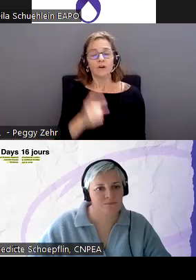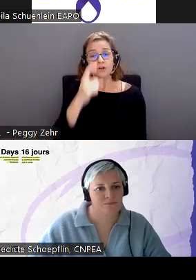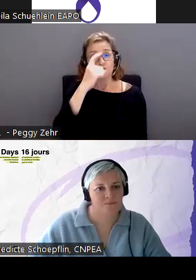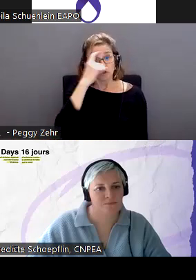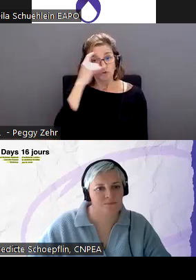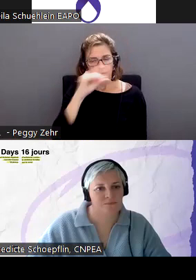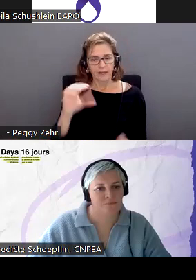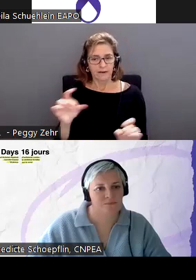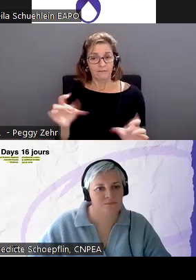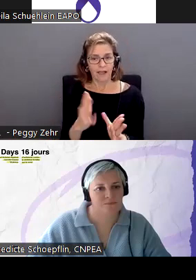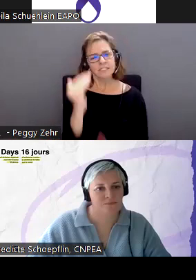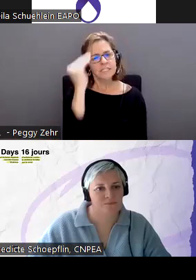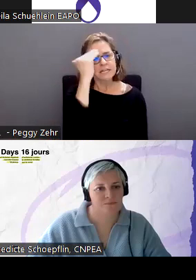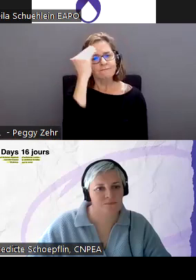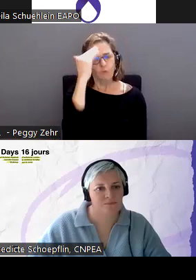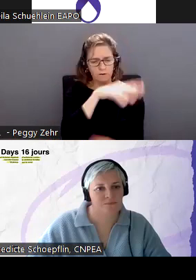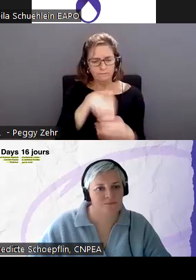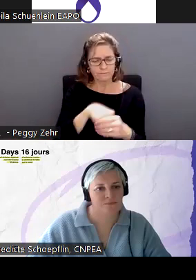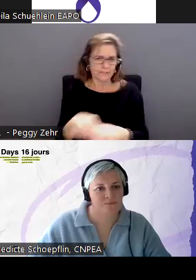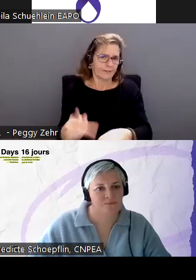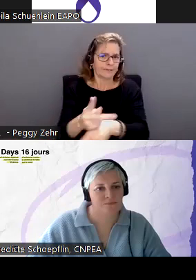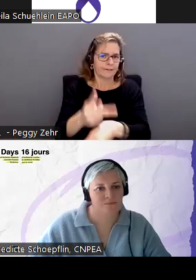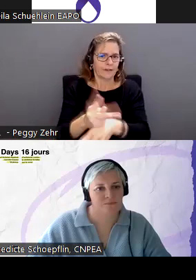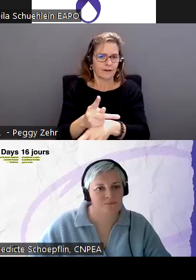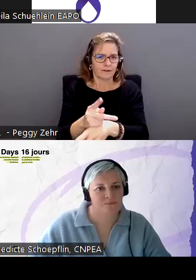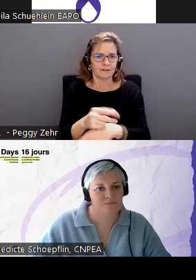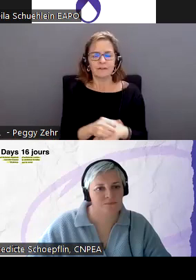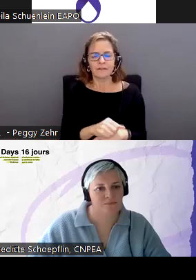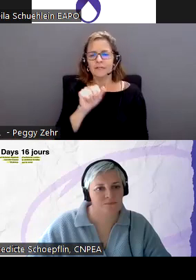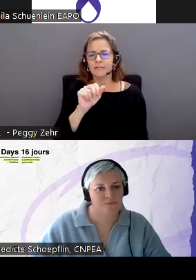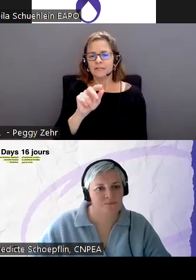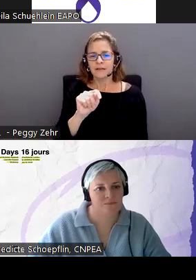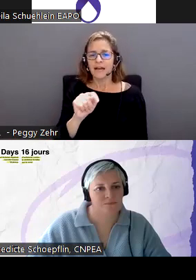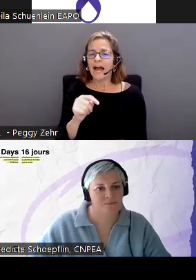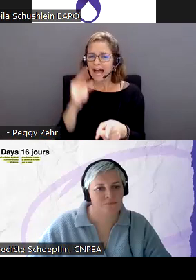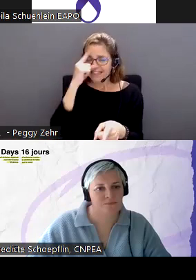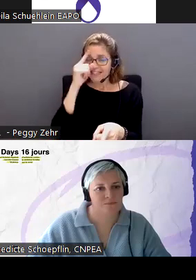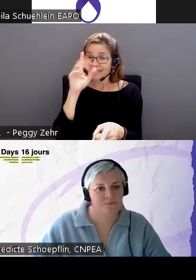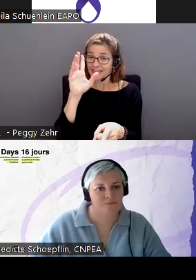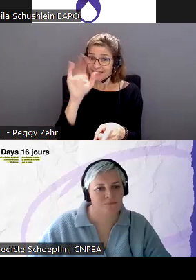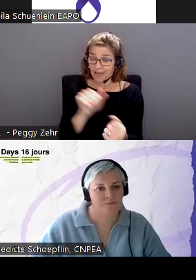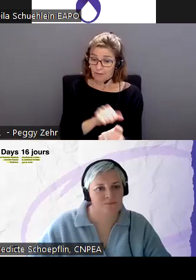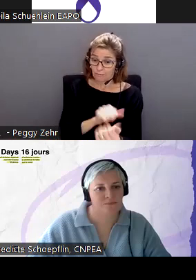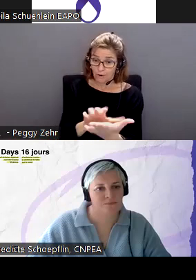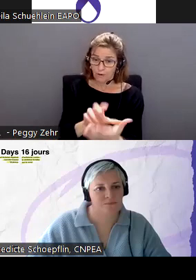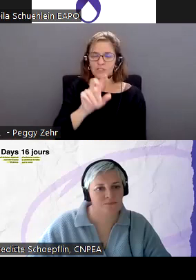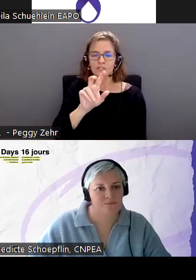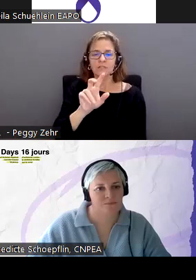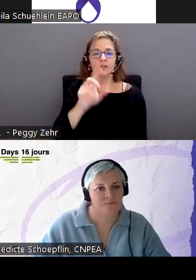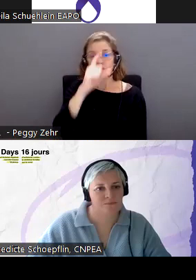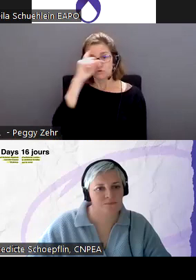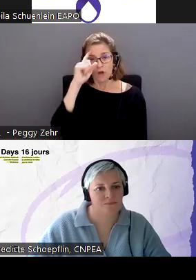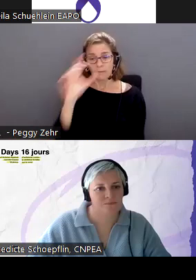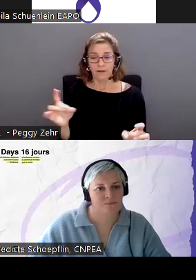are really could be a bridge across all kinds of sectors and disciplines and